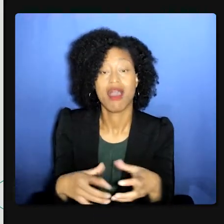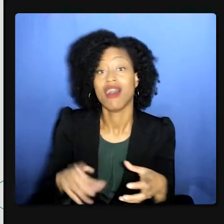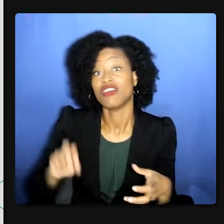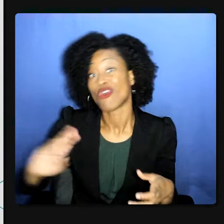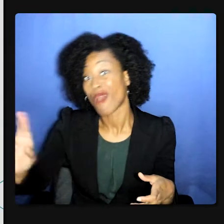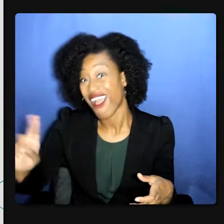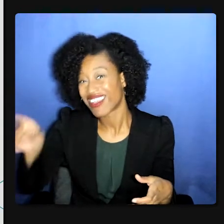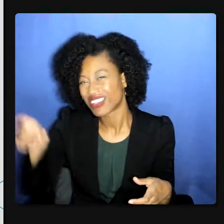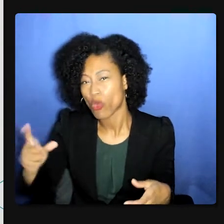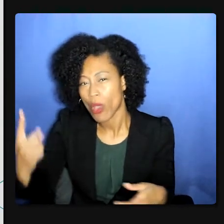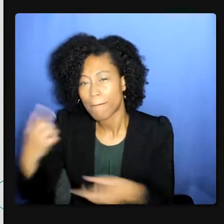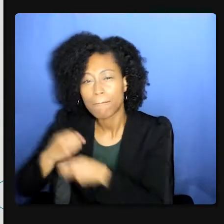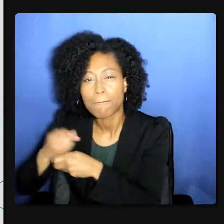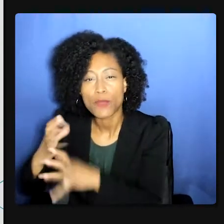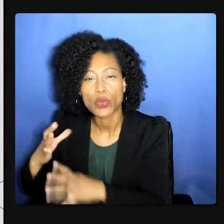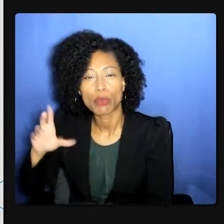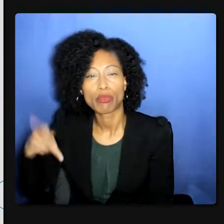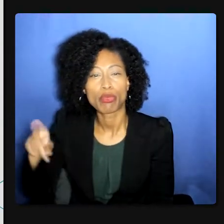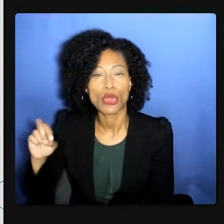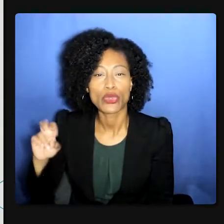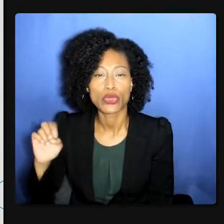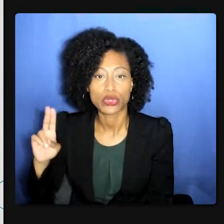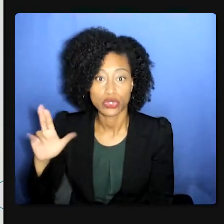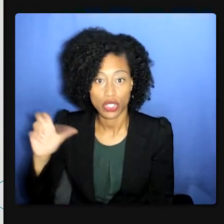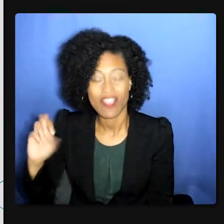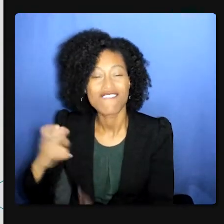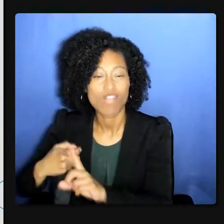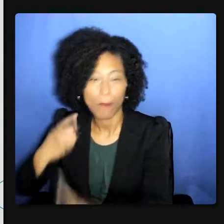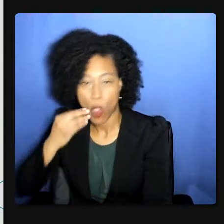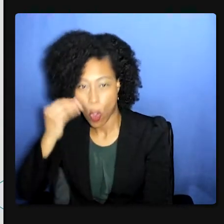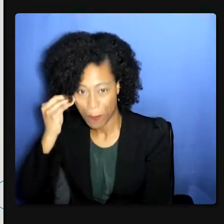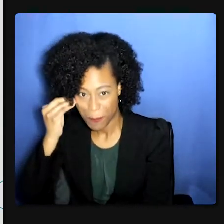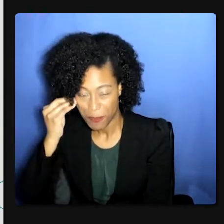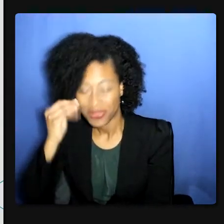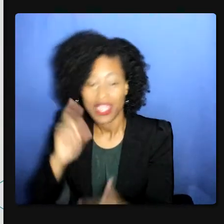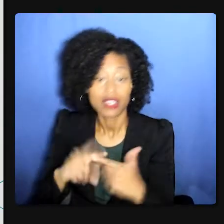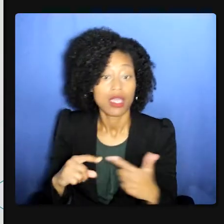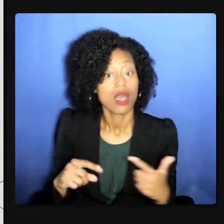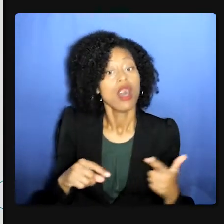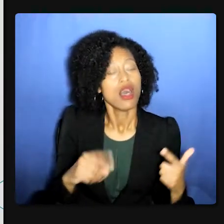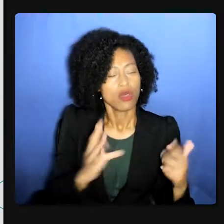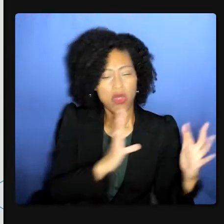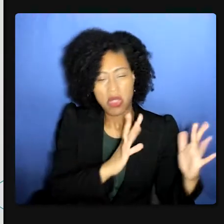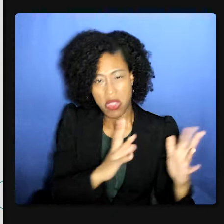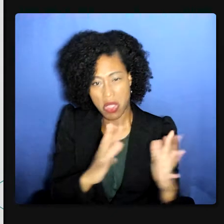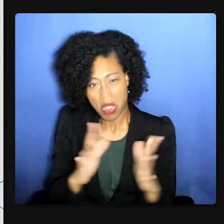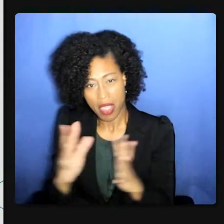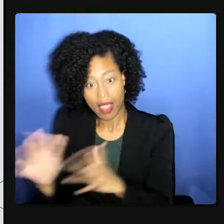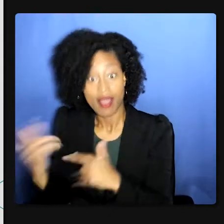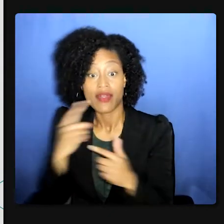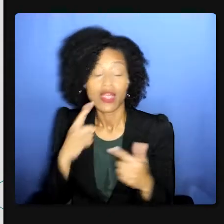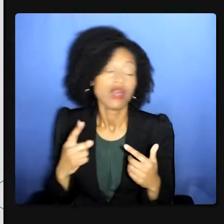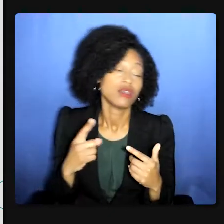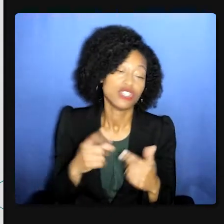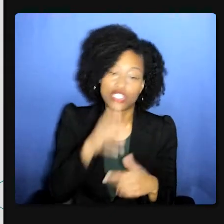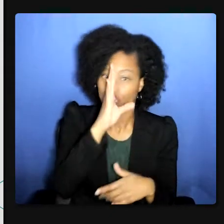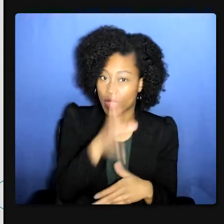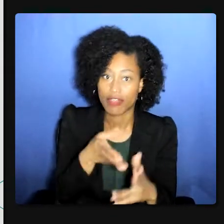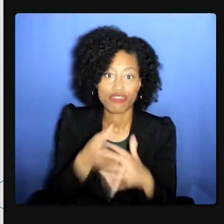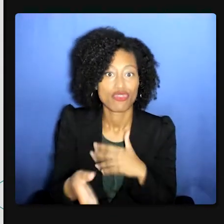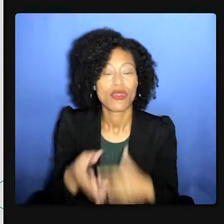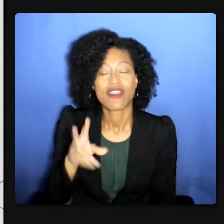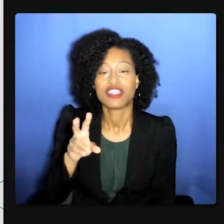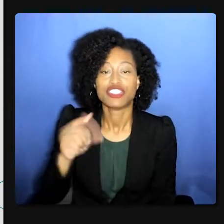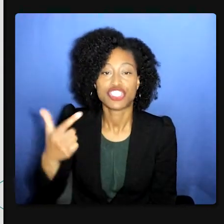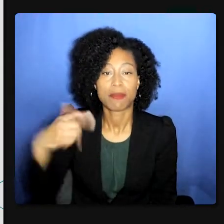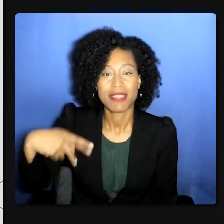working from home. Here, the developers are using virtual desktop infrastructure that lets them work directly in Azure through